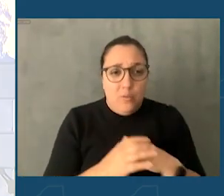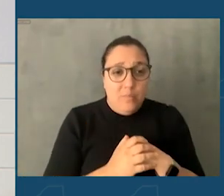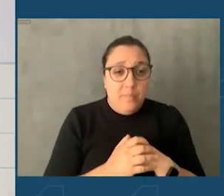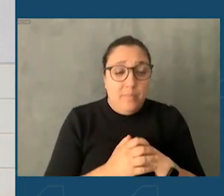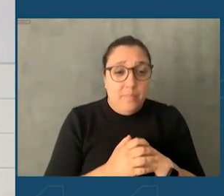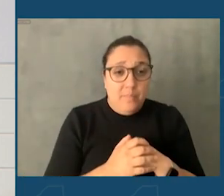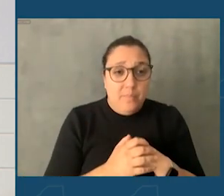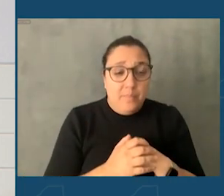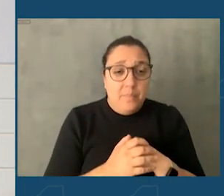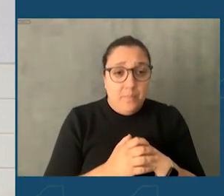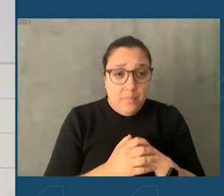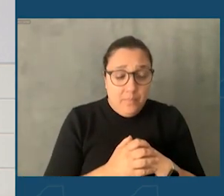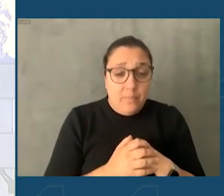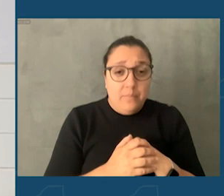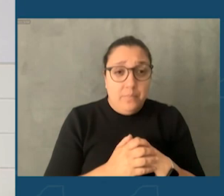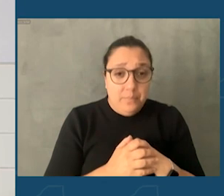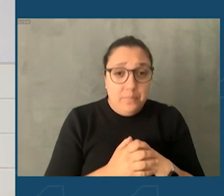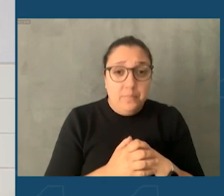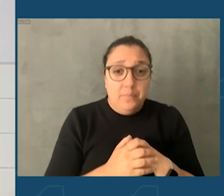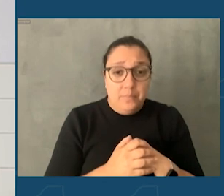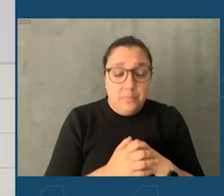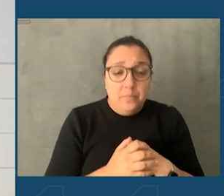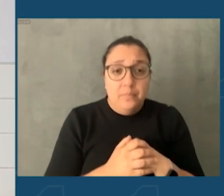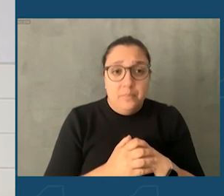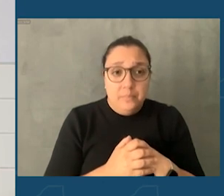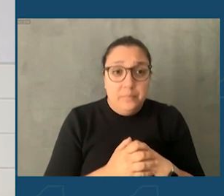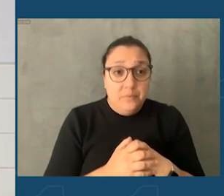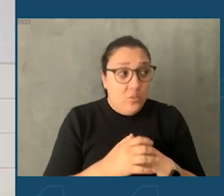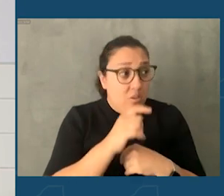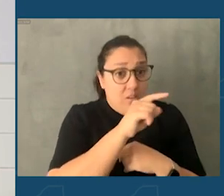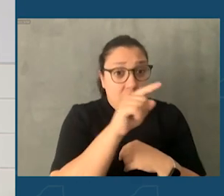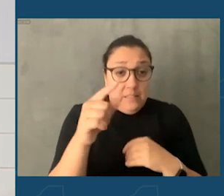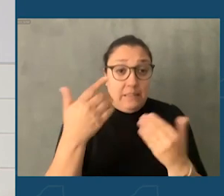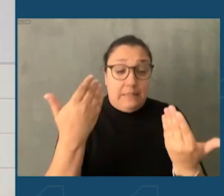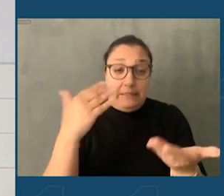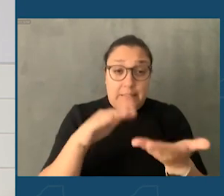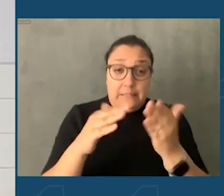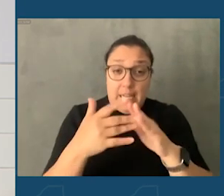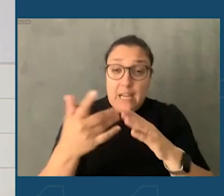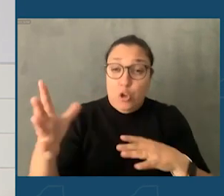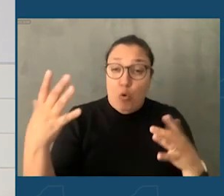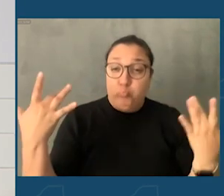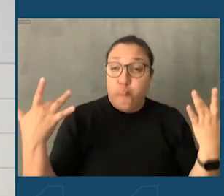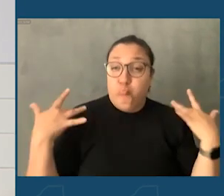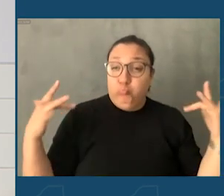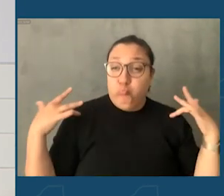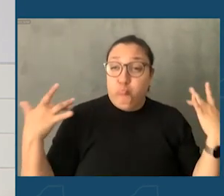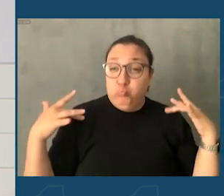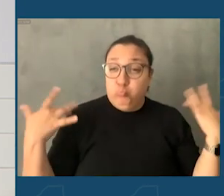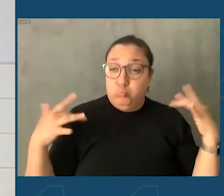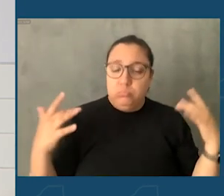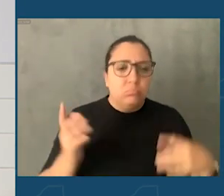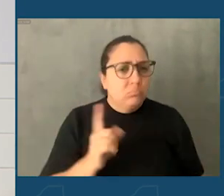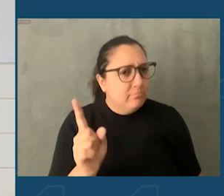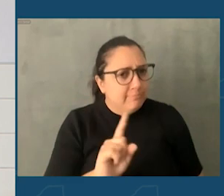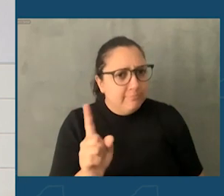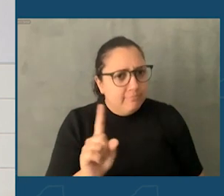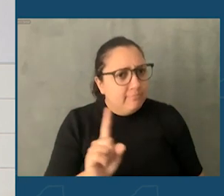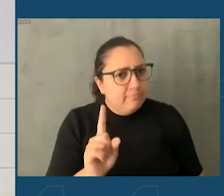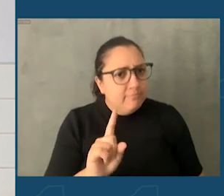responsibility squarely on the cities in general and specifically in New York City, we must